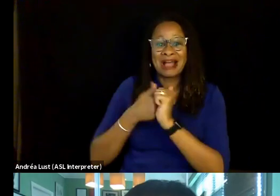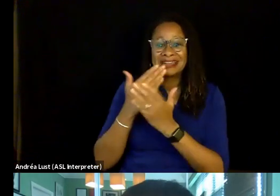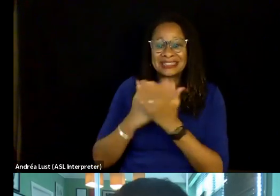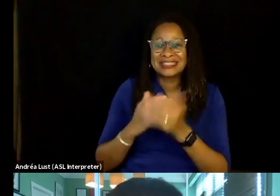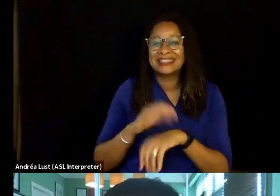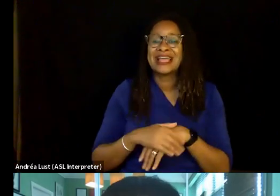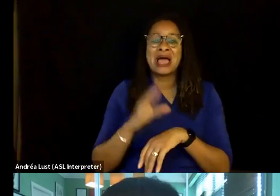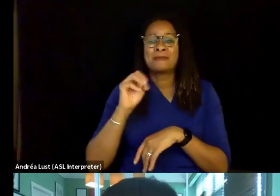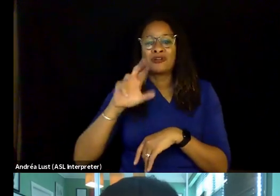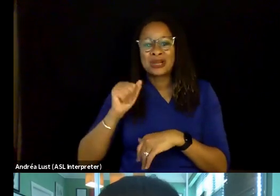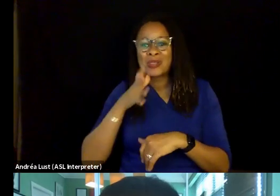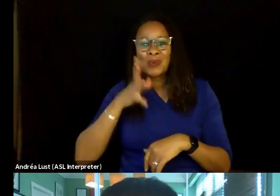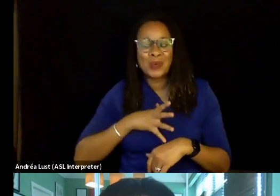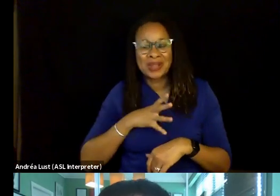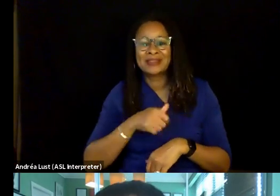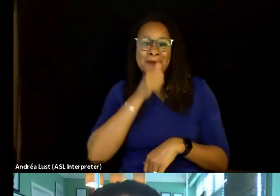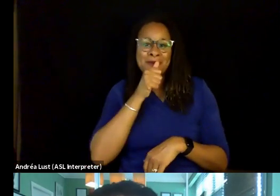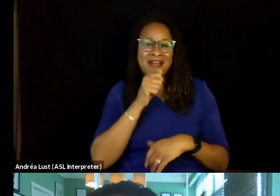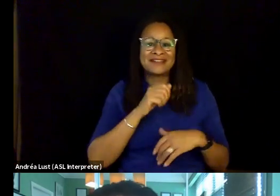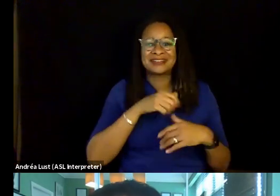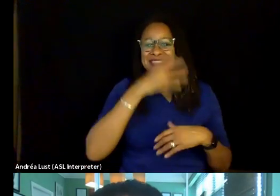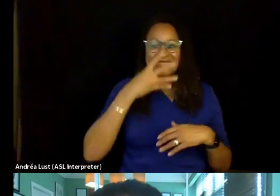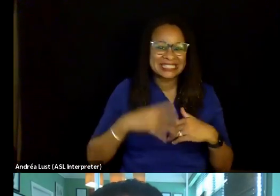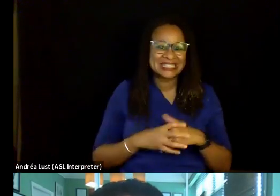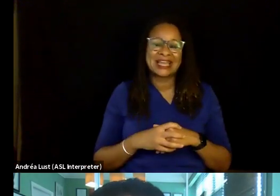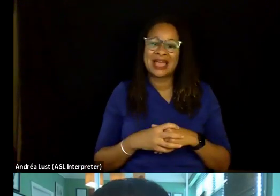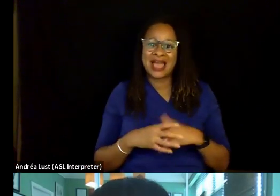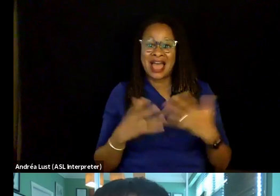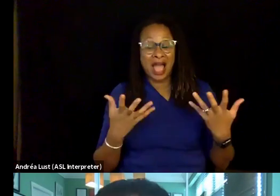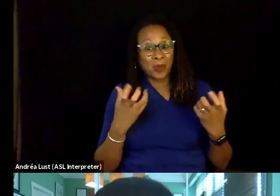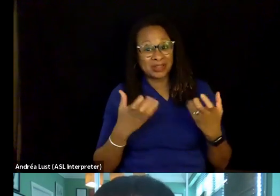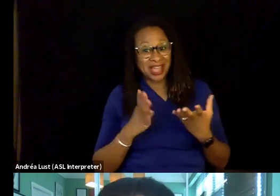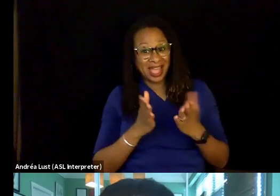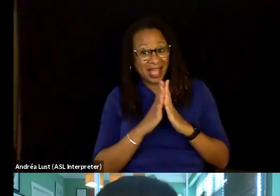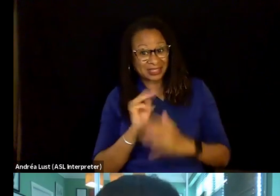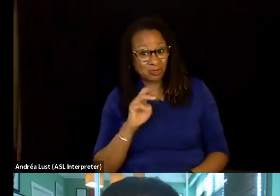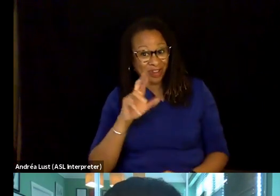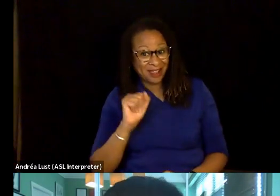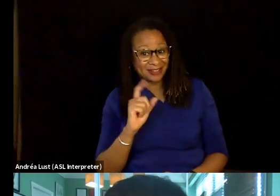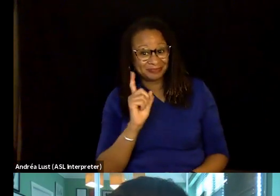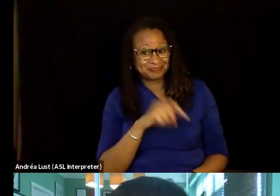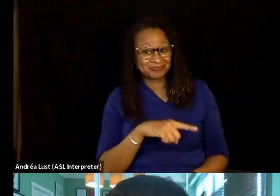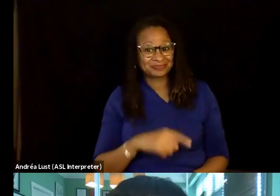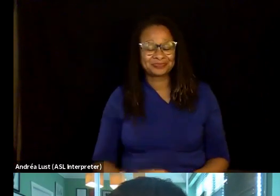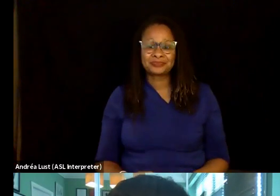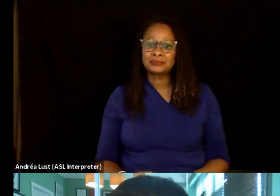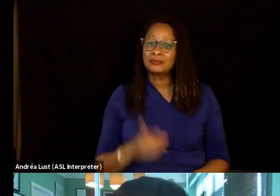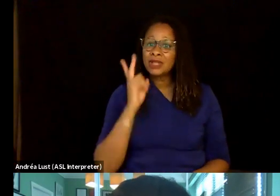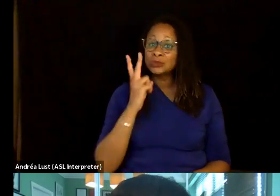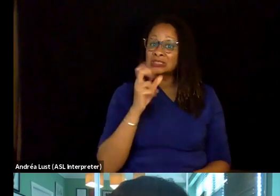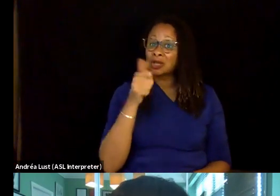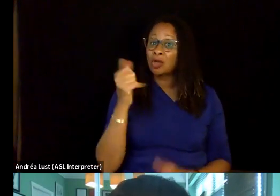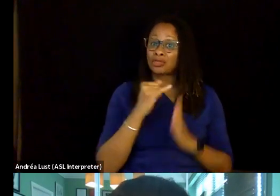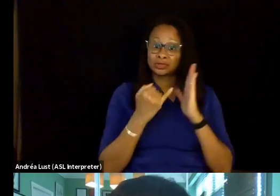Maria, the woman, the private citizen. And in that sense, I wanted to ask you, Maria, we see other journalists,